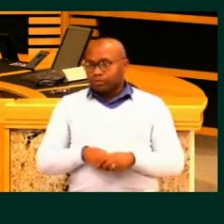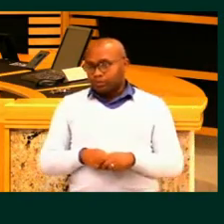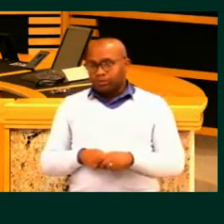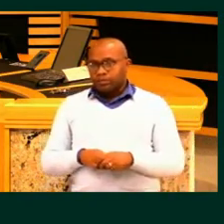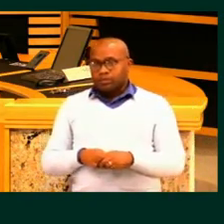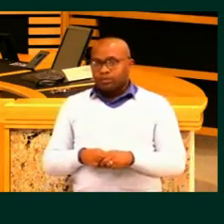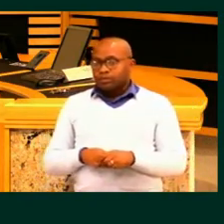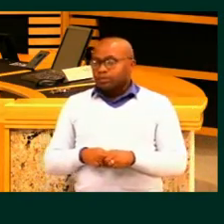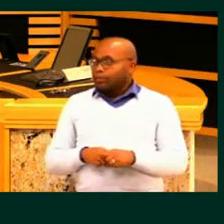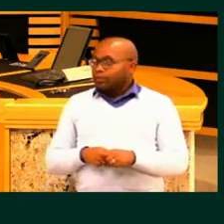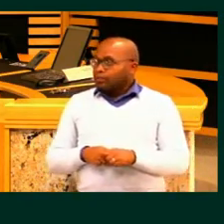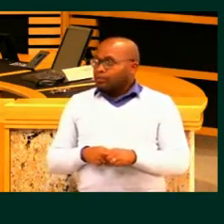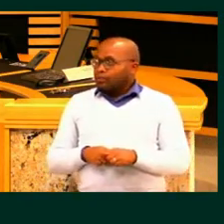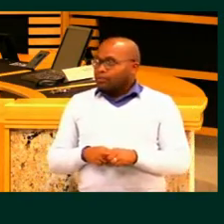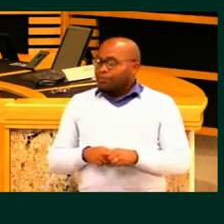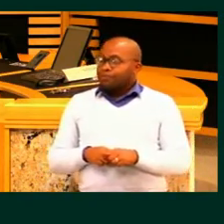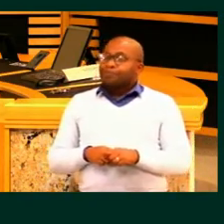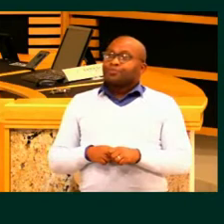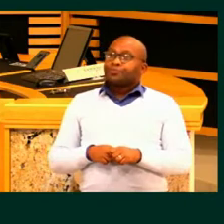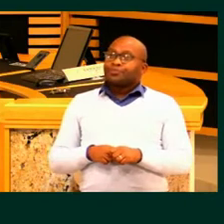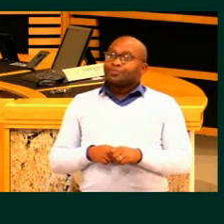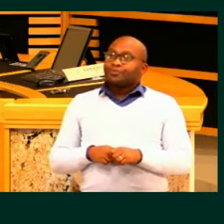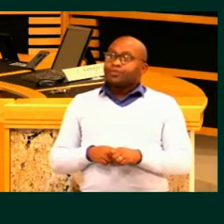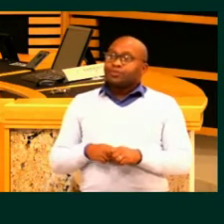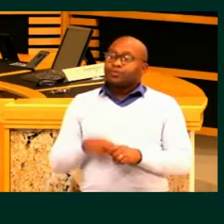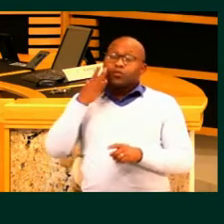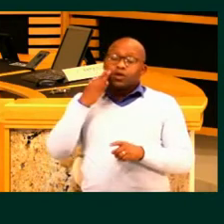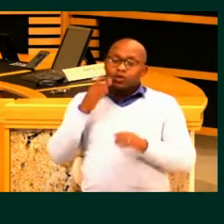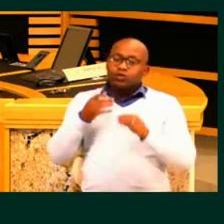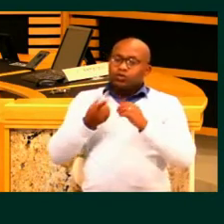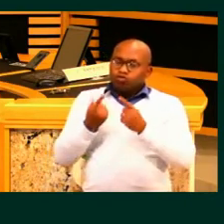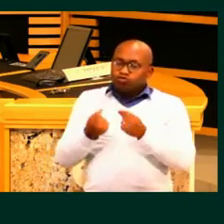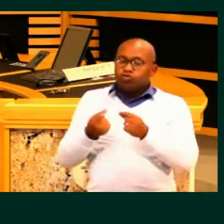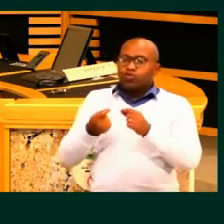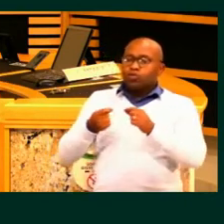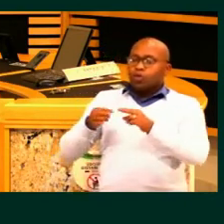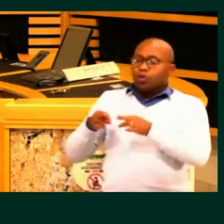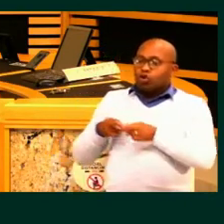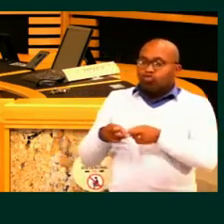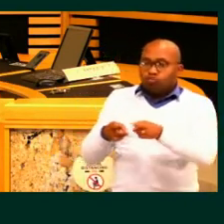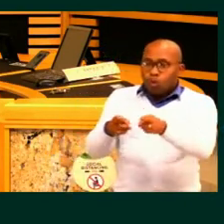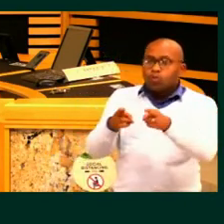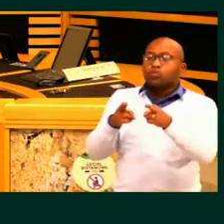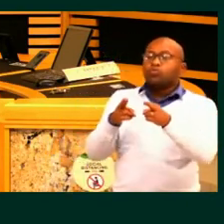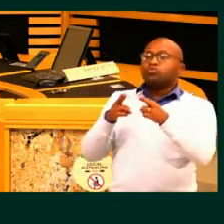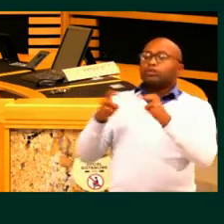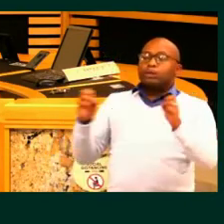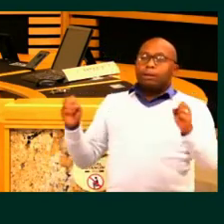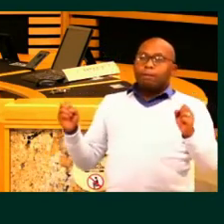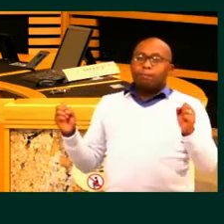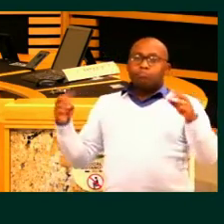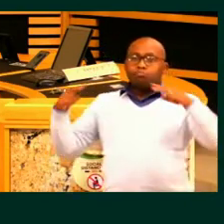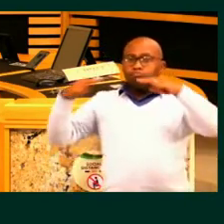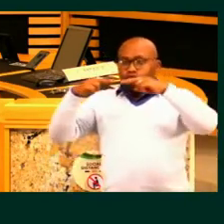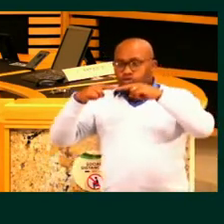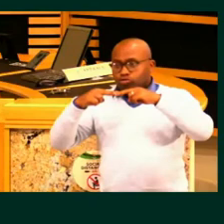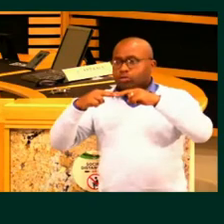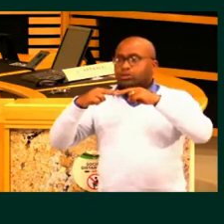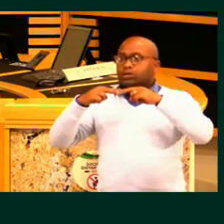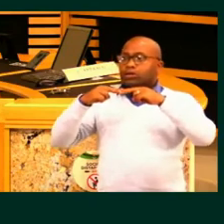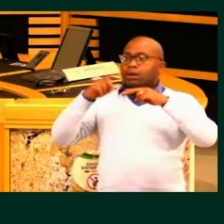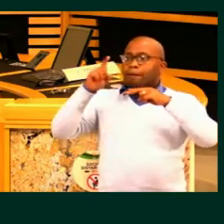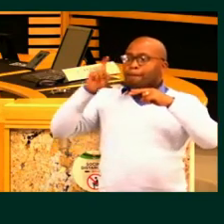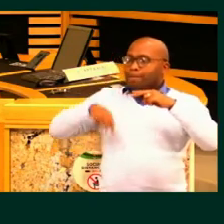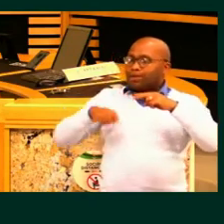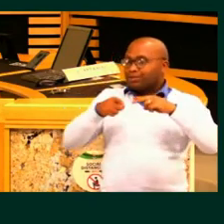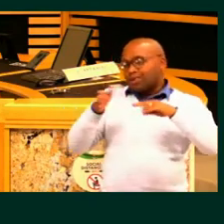peral the old Convention of constructing roads Bridges as well as filling of bottles should come to an end